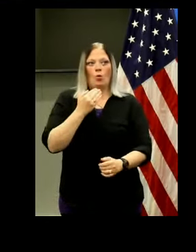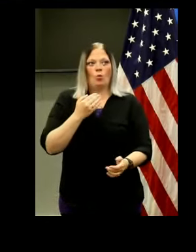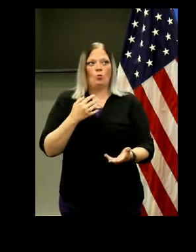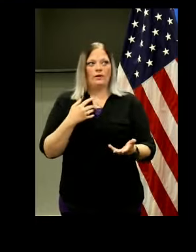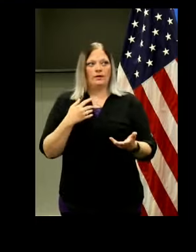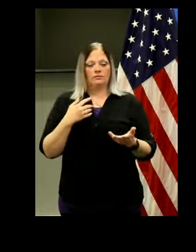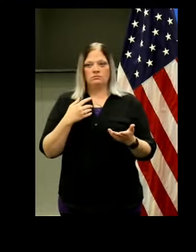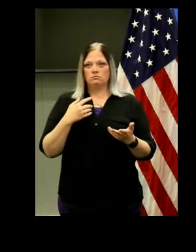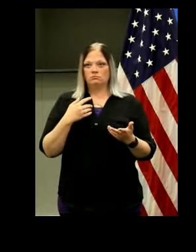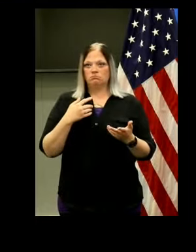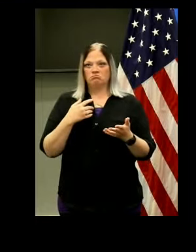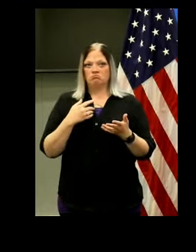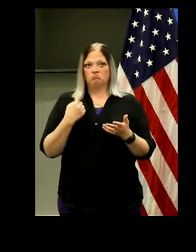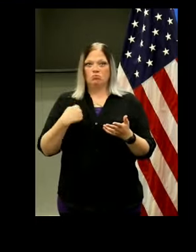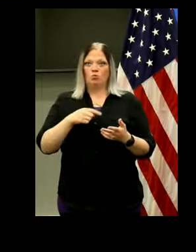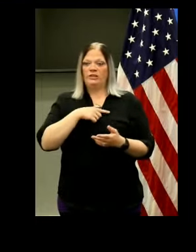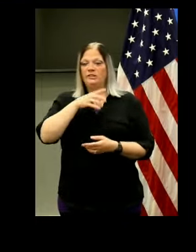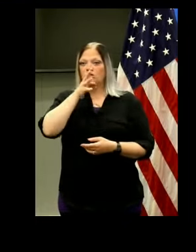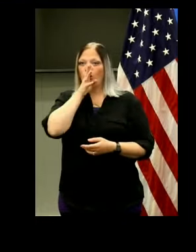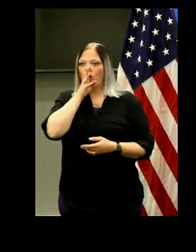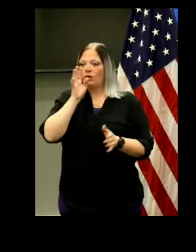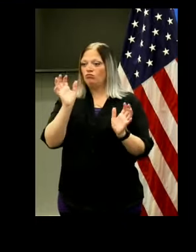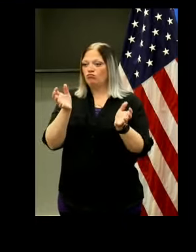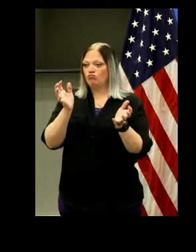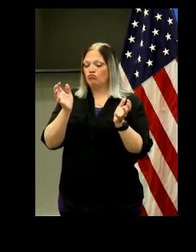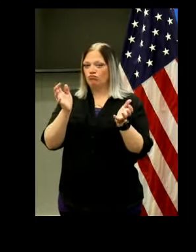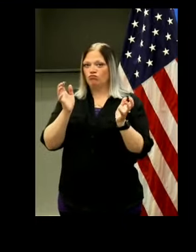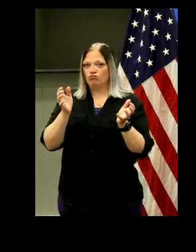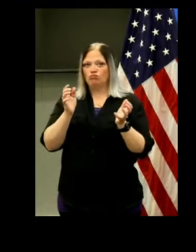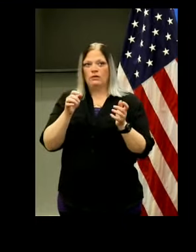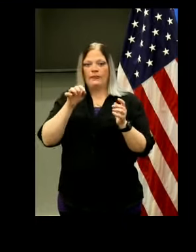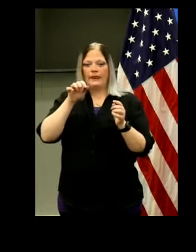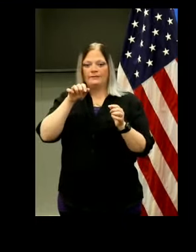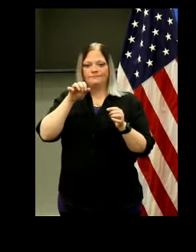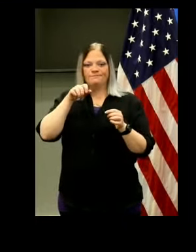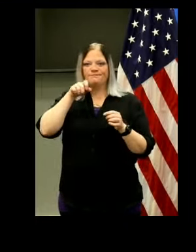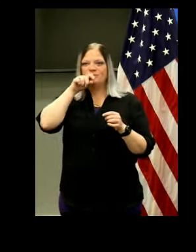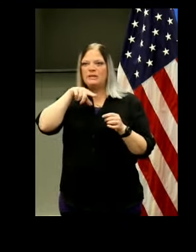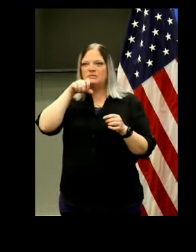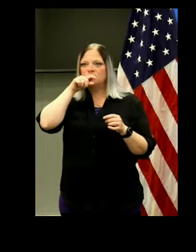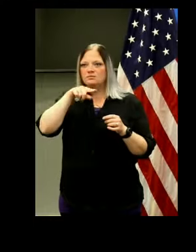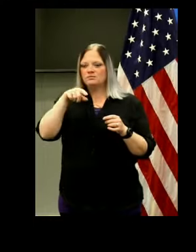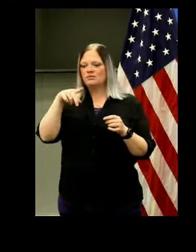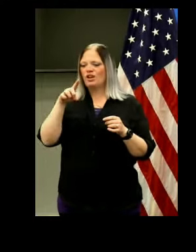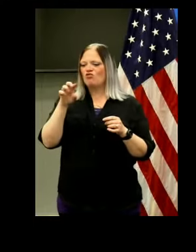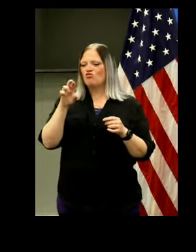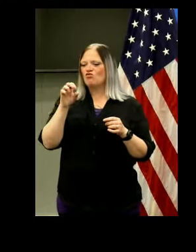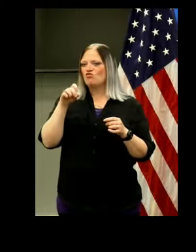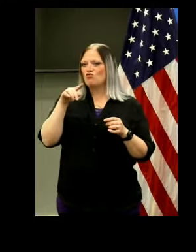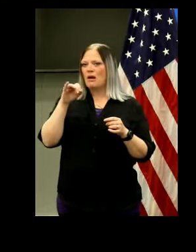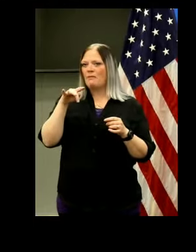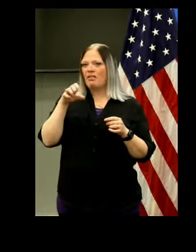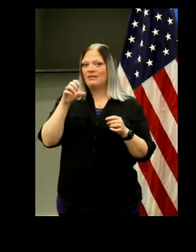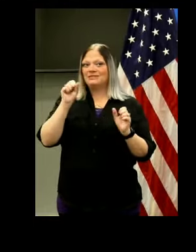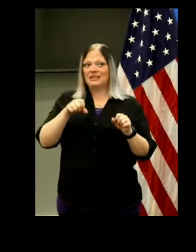talk, we spew out droplets from our mouth that can go as far as 6 feet and even beyond,